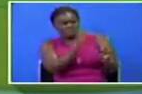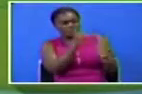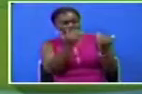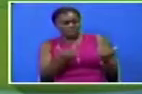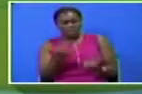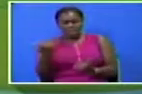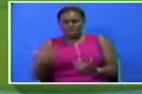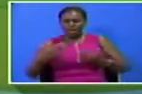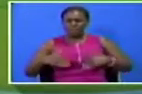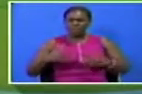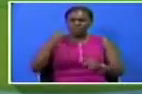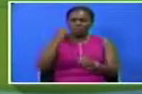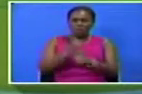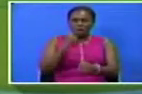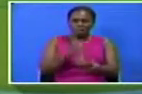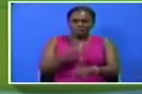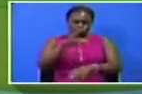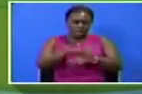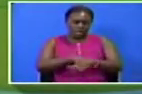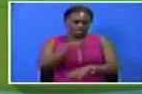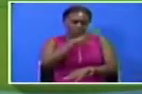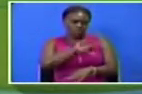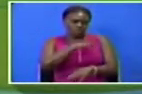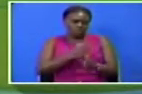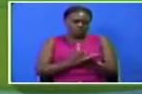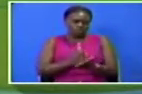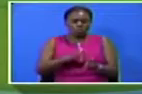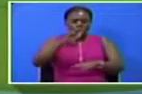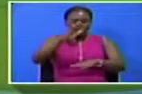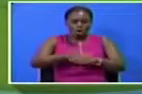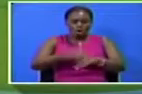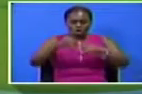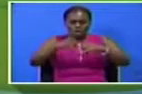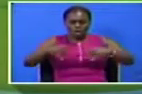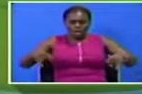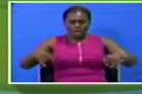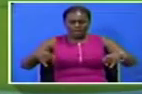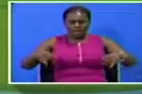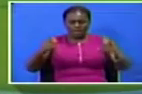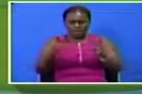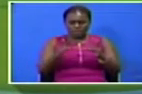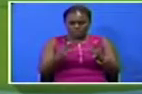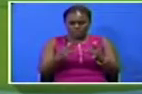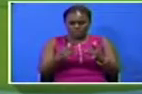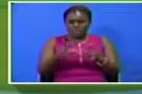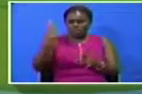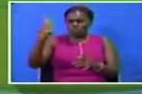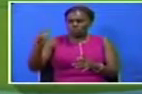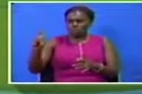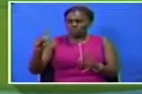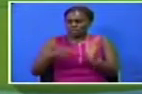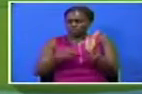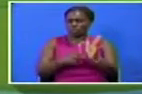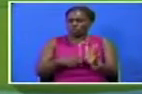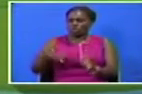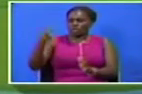young people to work and earn an income through online work. According to statistics provided by the United Nations, Kenya is in